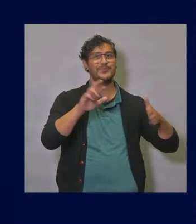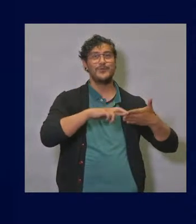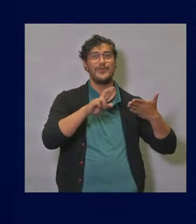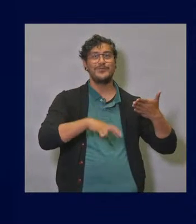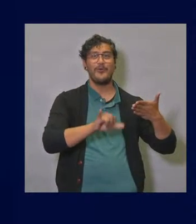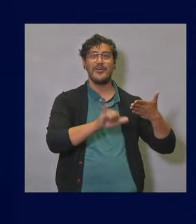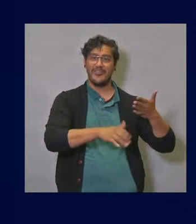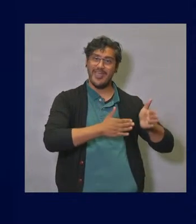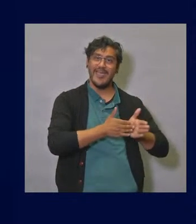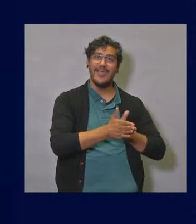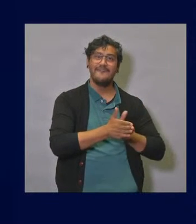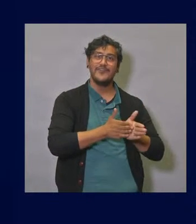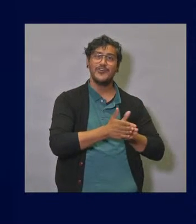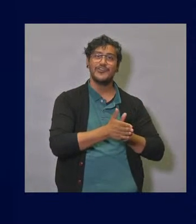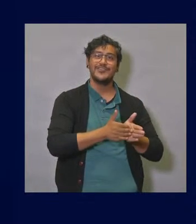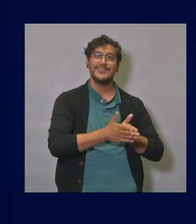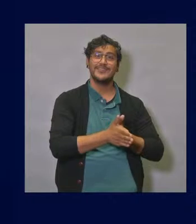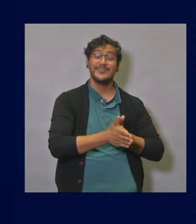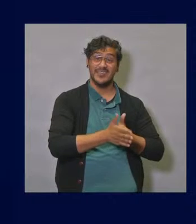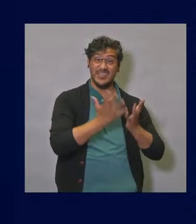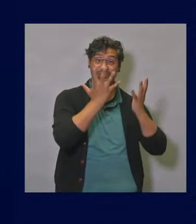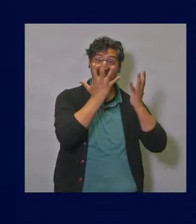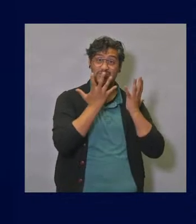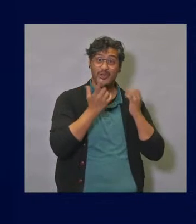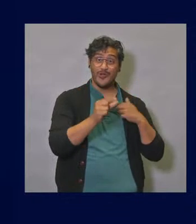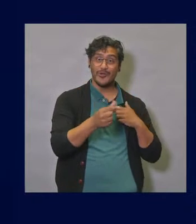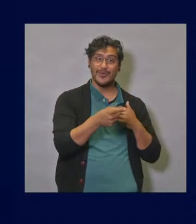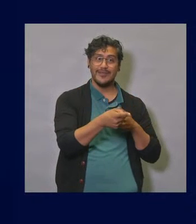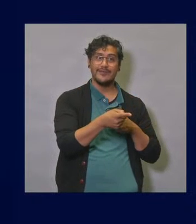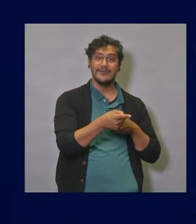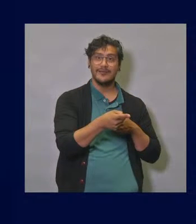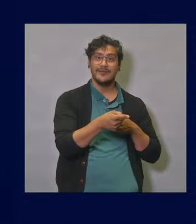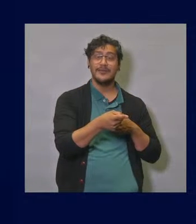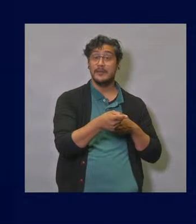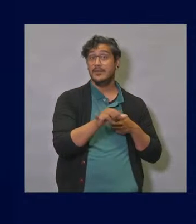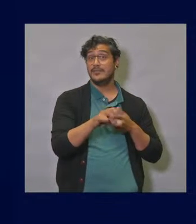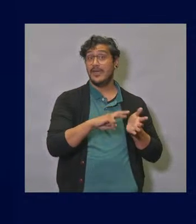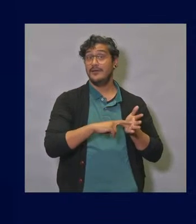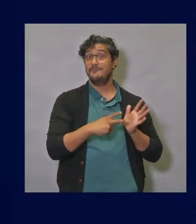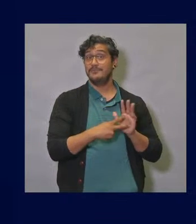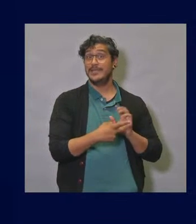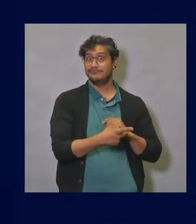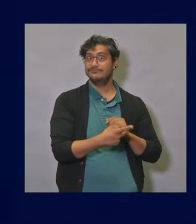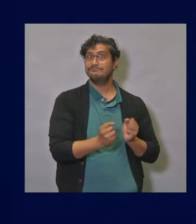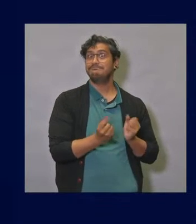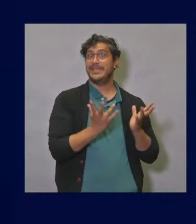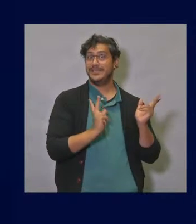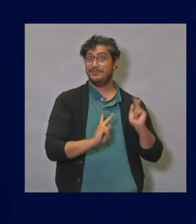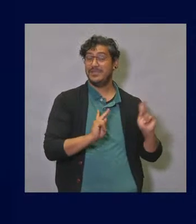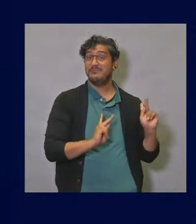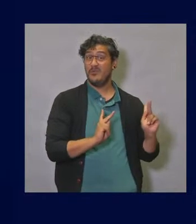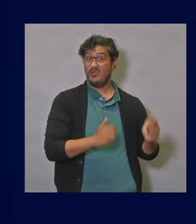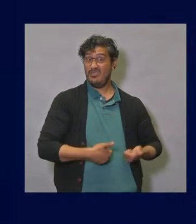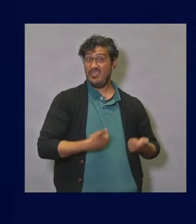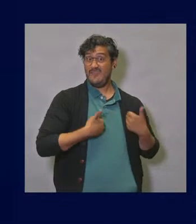that effort. The darker green areas on this map, the higher the proportion of seniors living there who have received at least